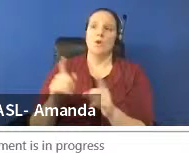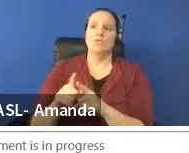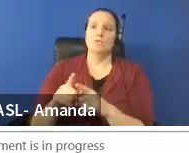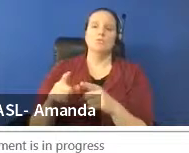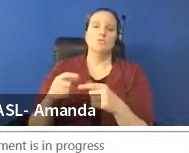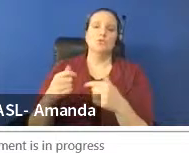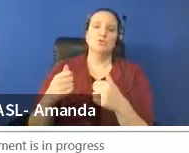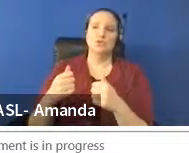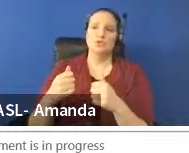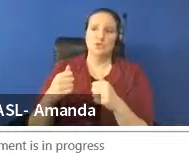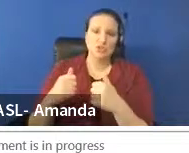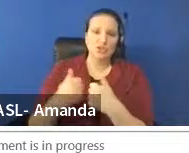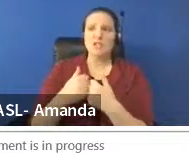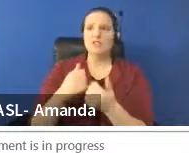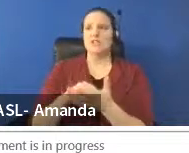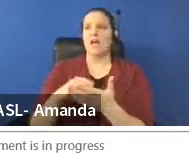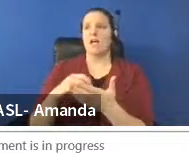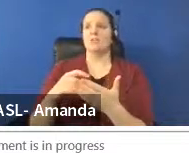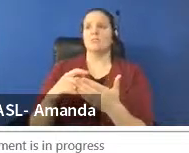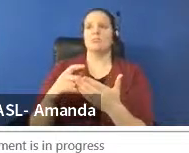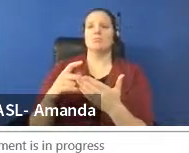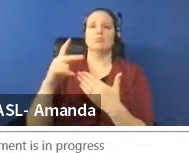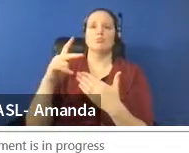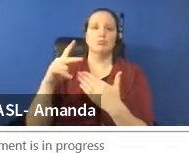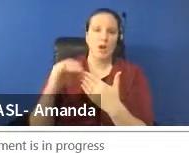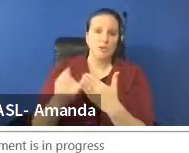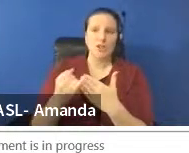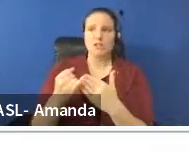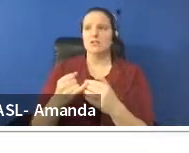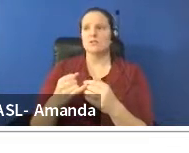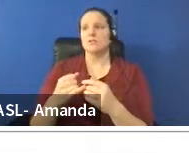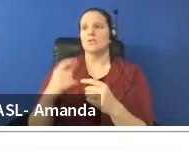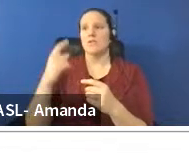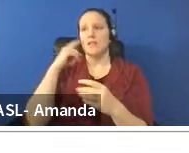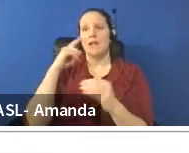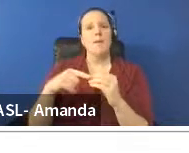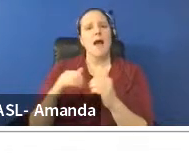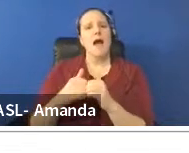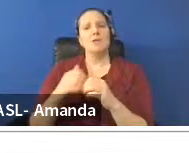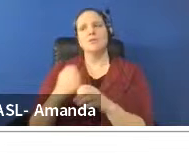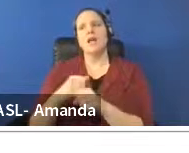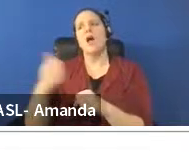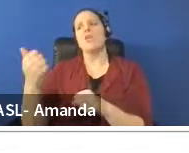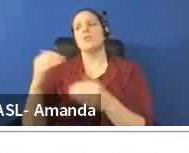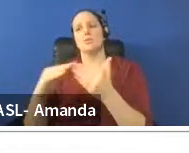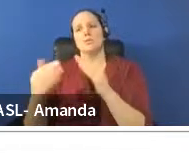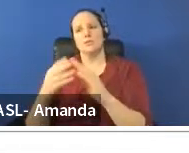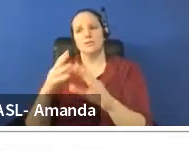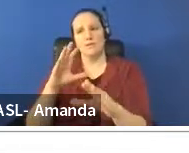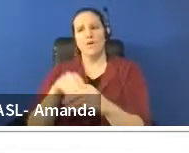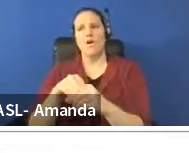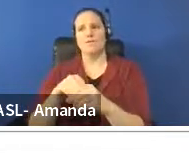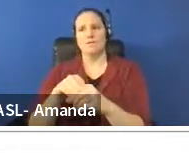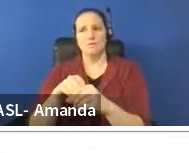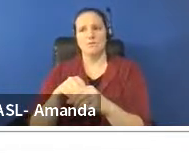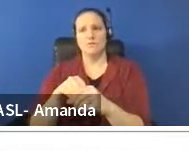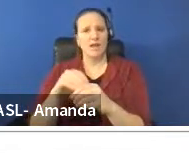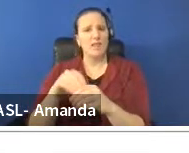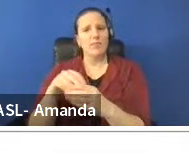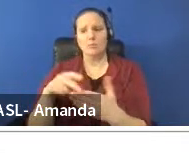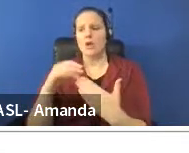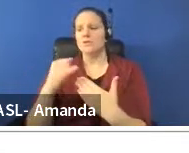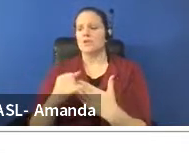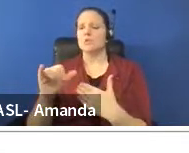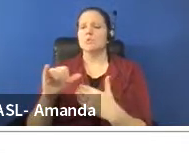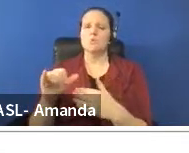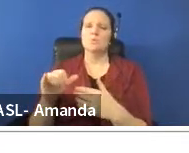program to think about ways of getting some of those other communities involved in the project as well that